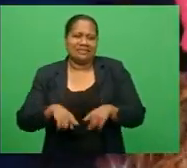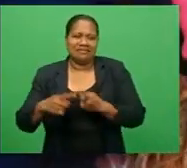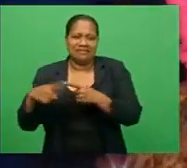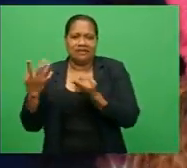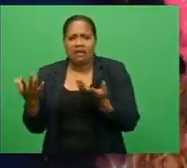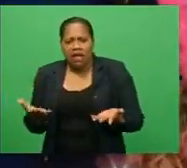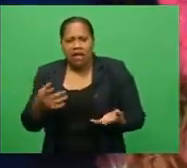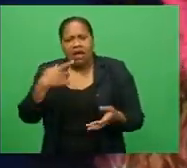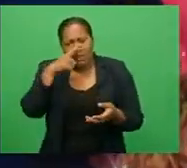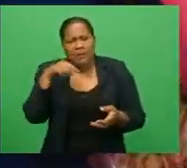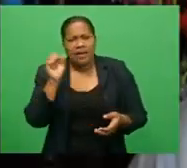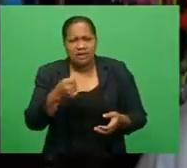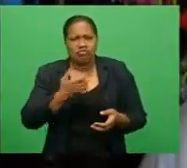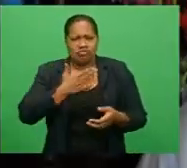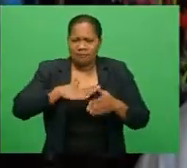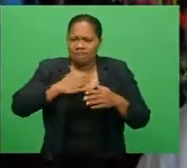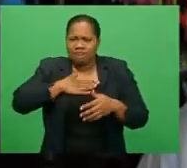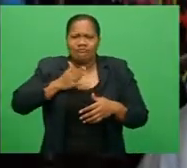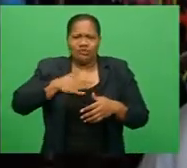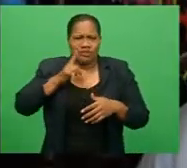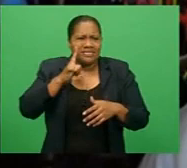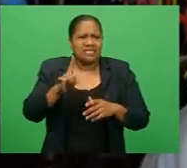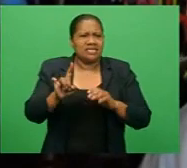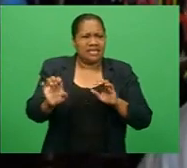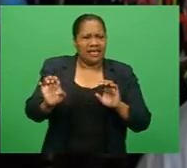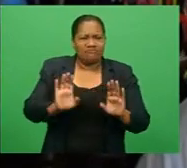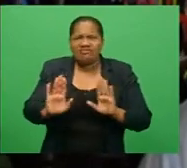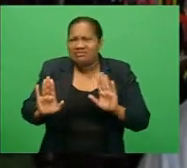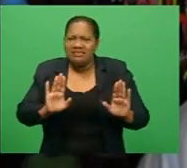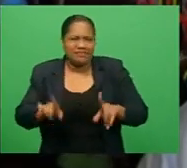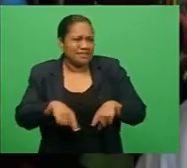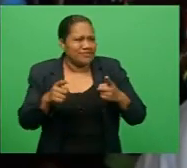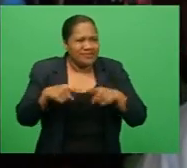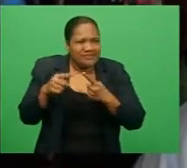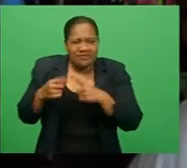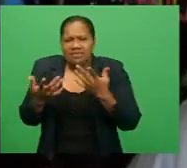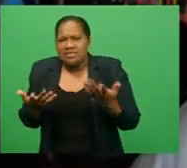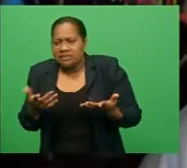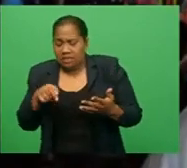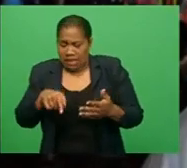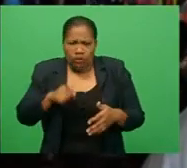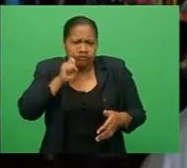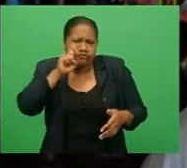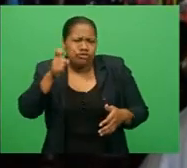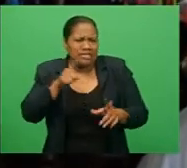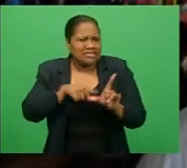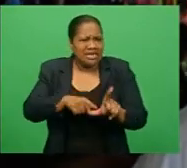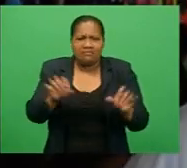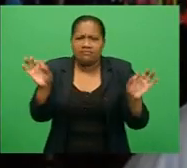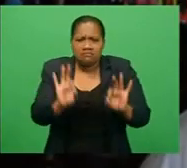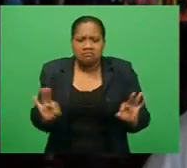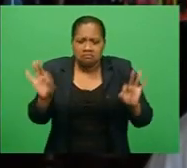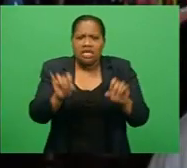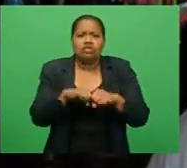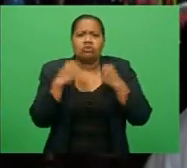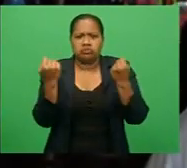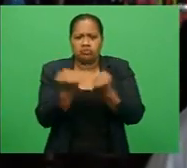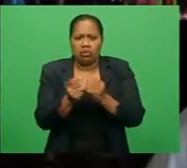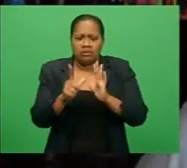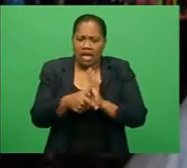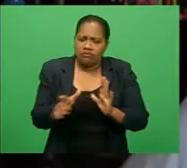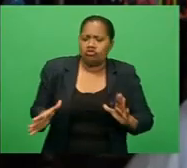for entertainment. It's been a very strange year for everyone. We haven't had many social occasions to go out and